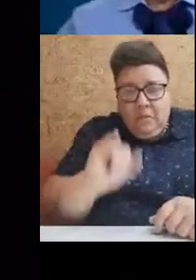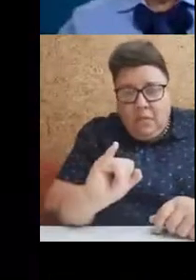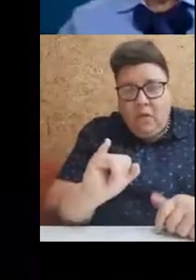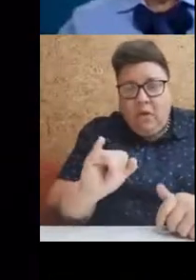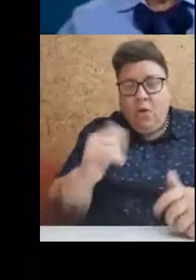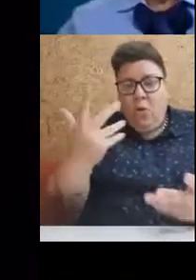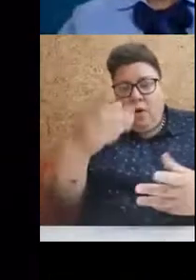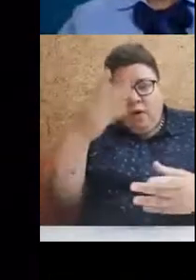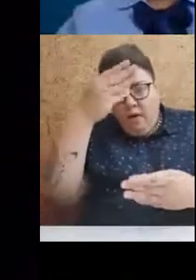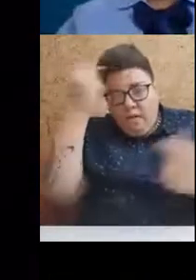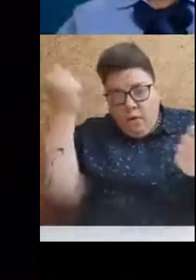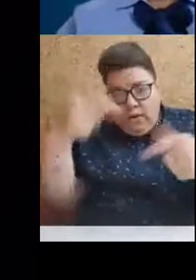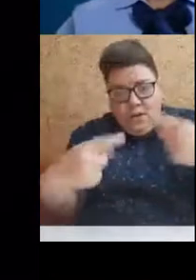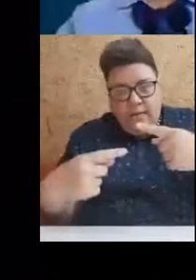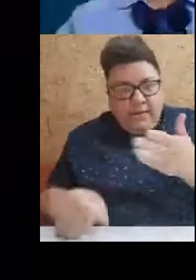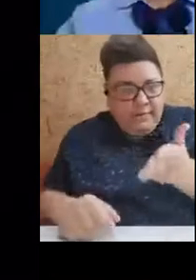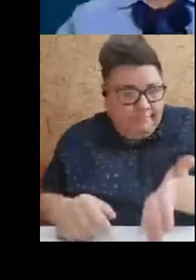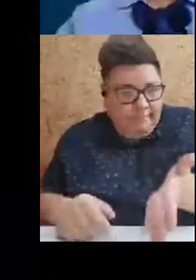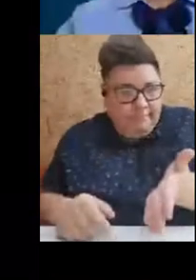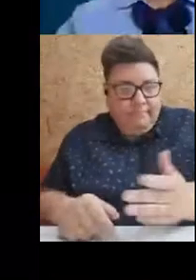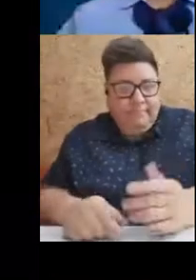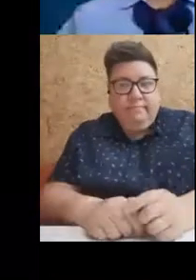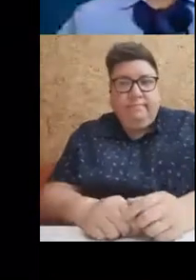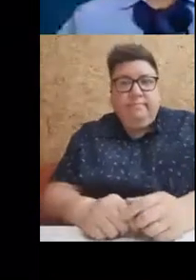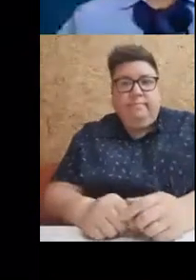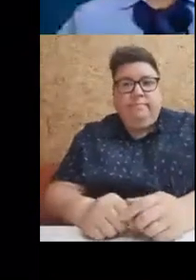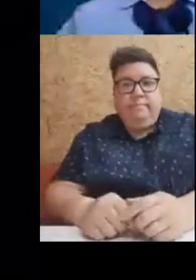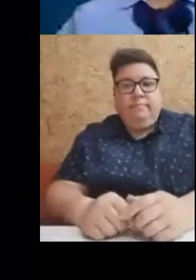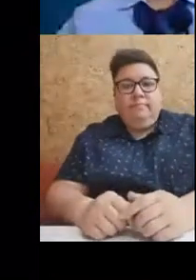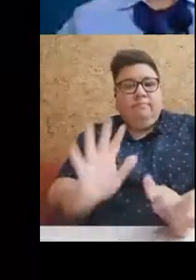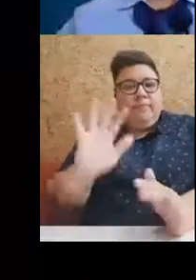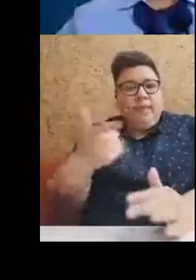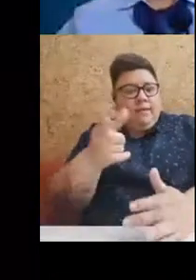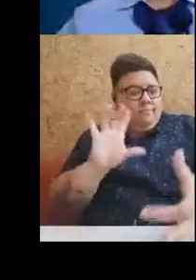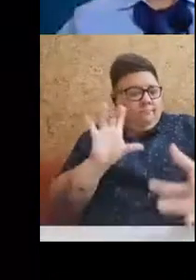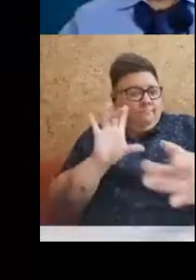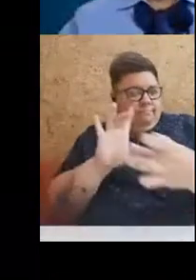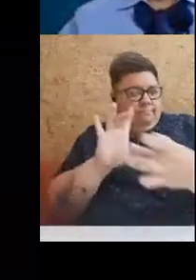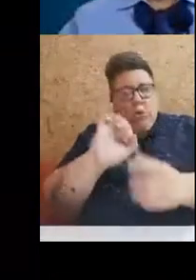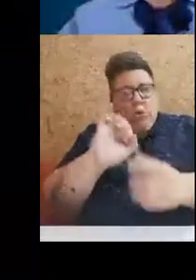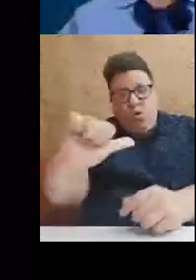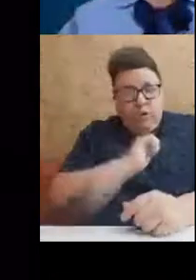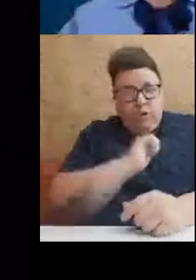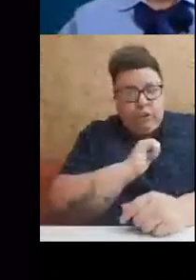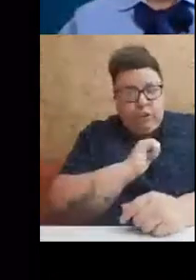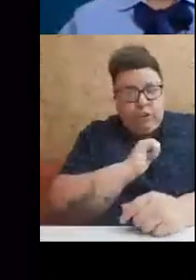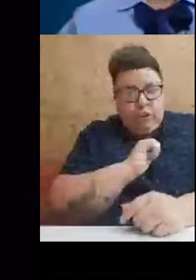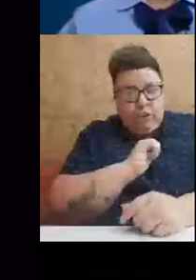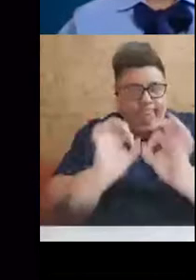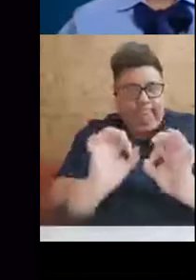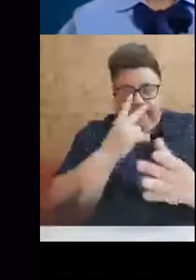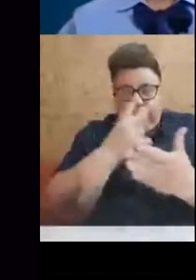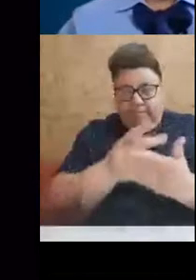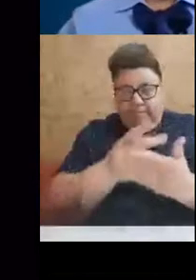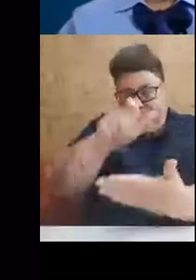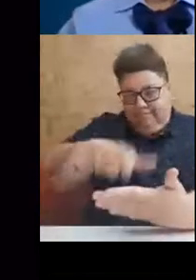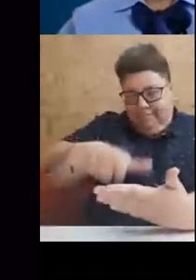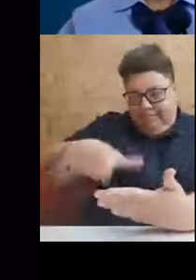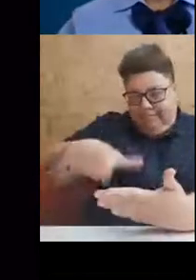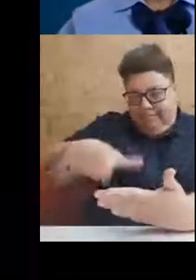are incurred, to enable you to comply with your tax returns accurately. And then all documents